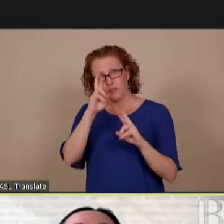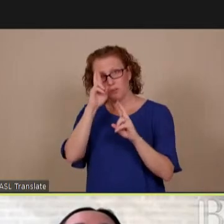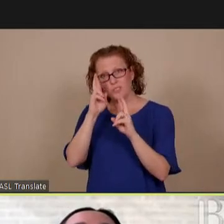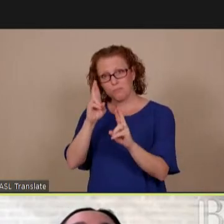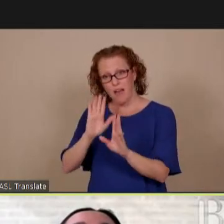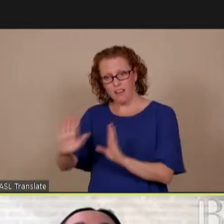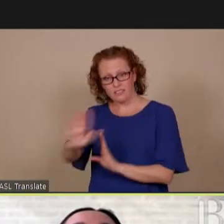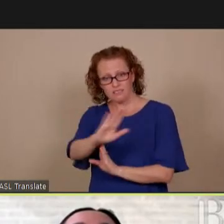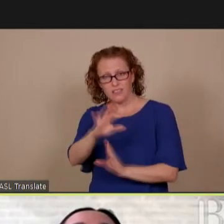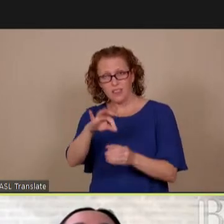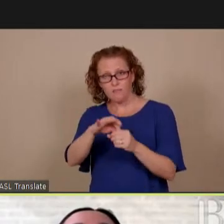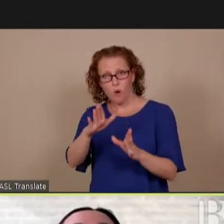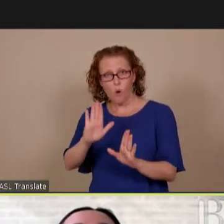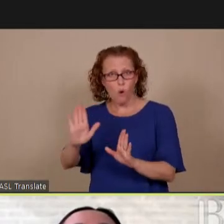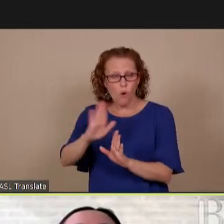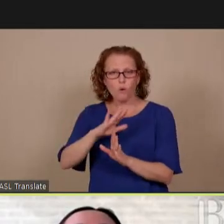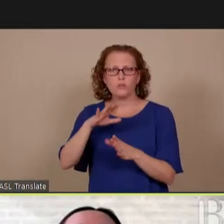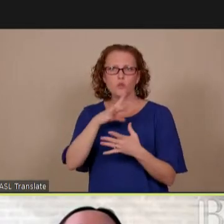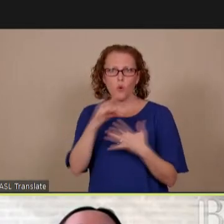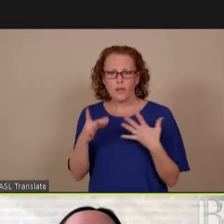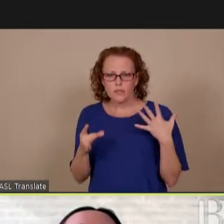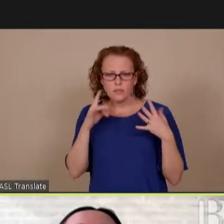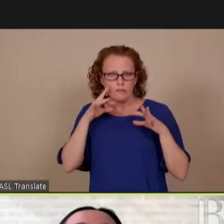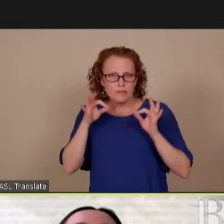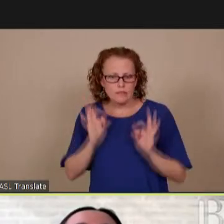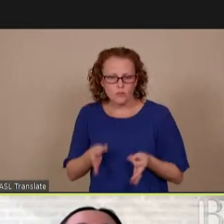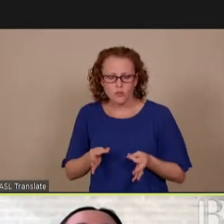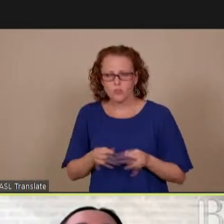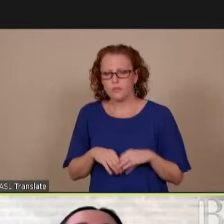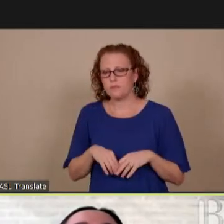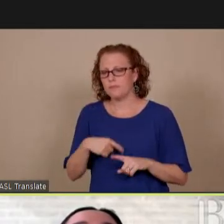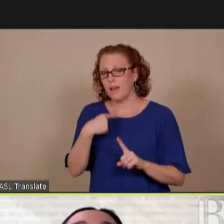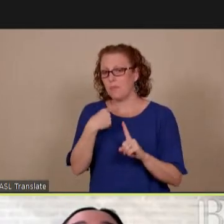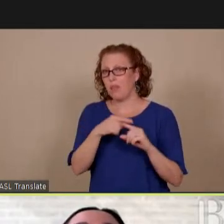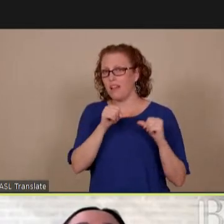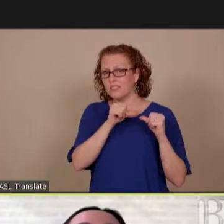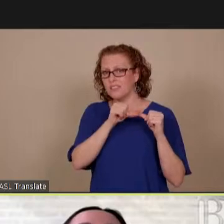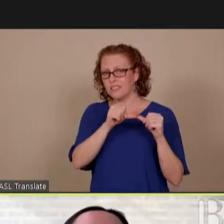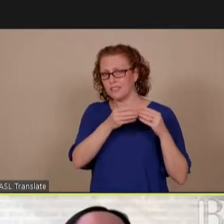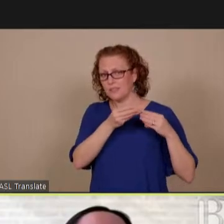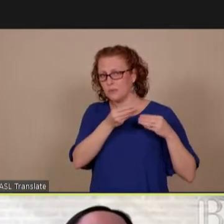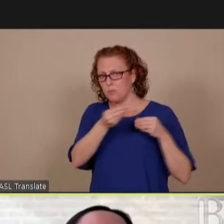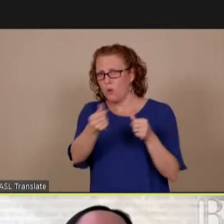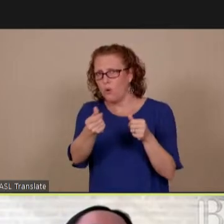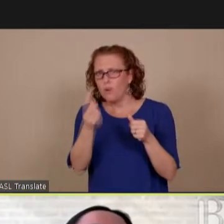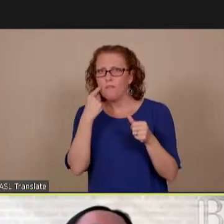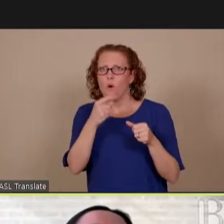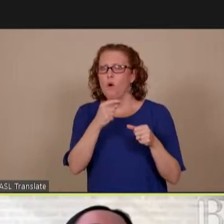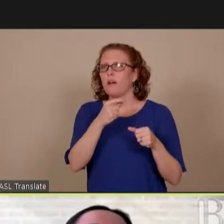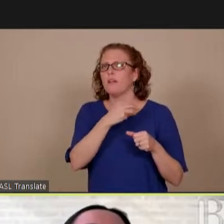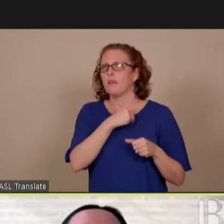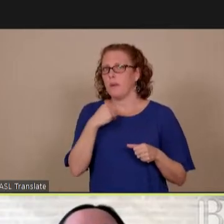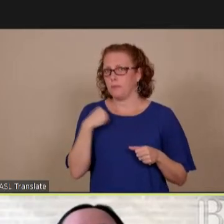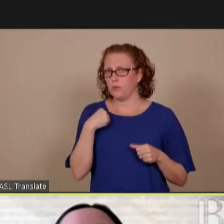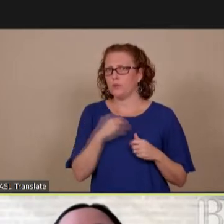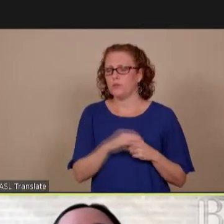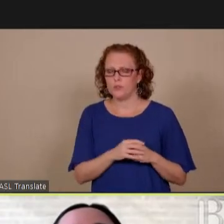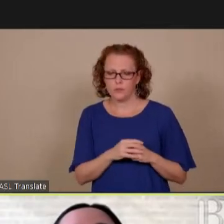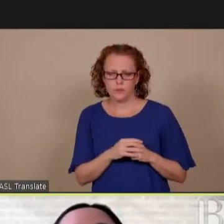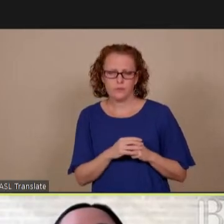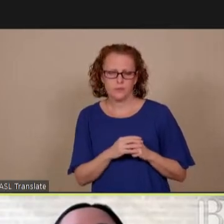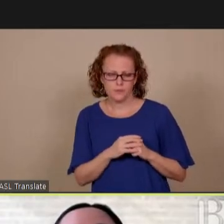choices and continuity in office for the electeds. There can be some consideration for